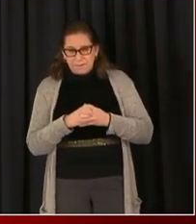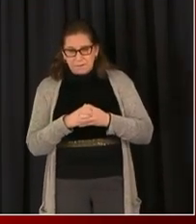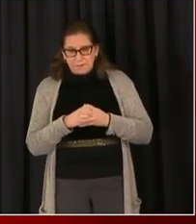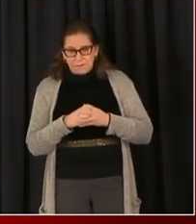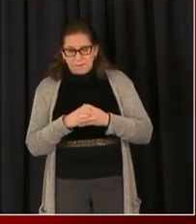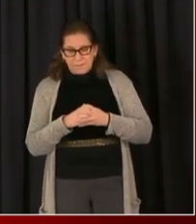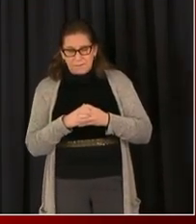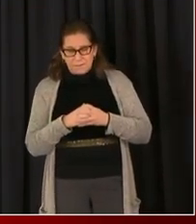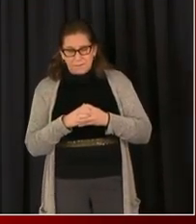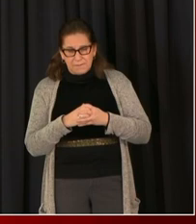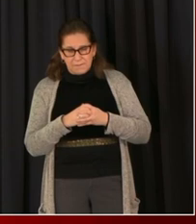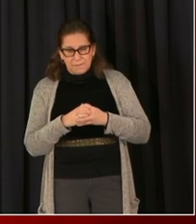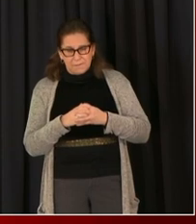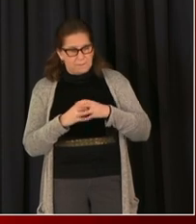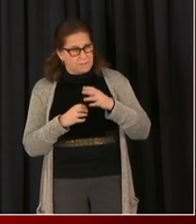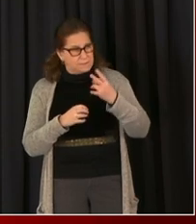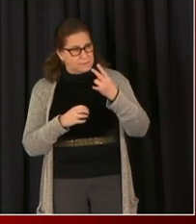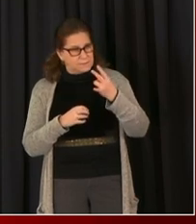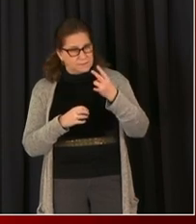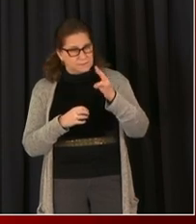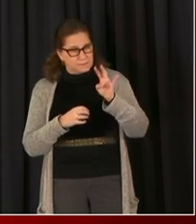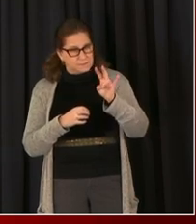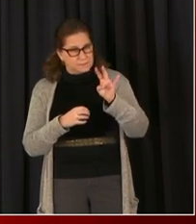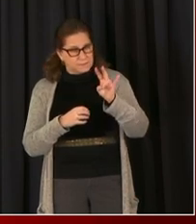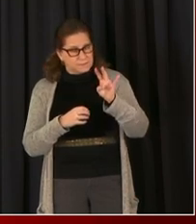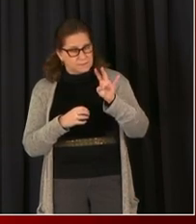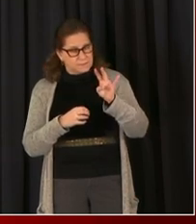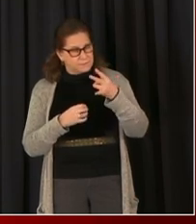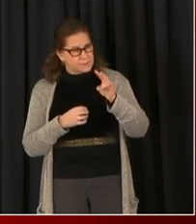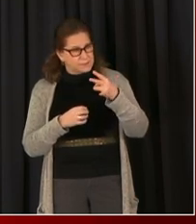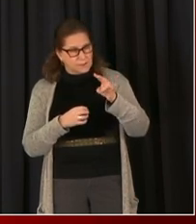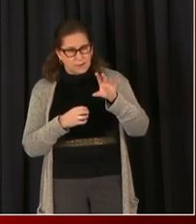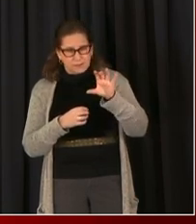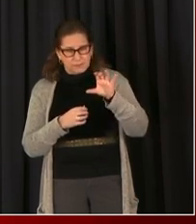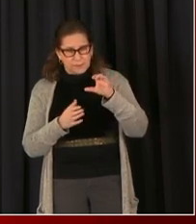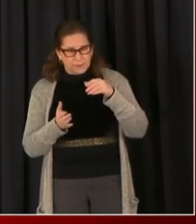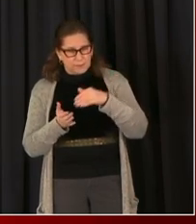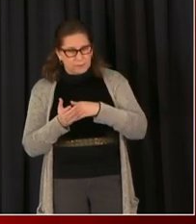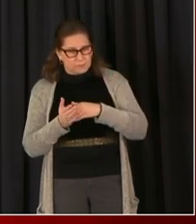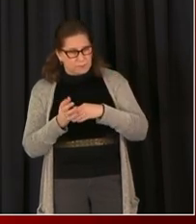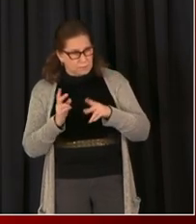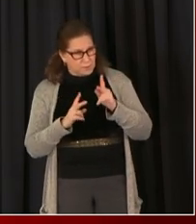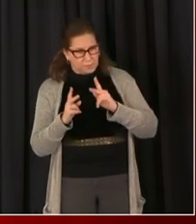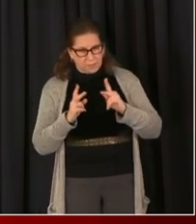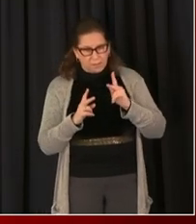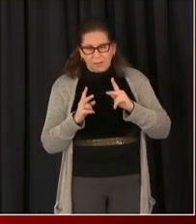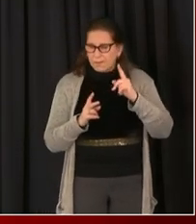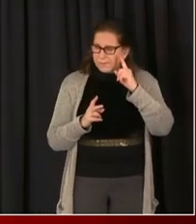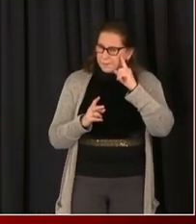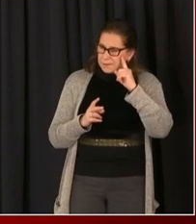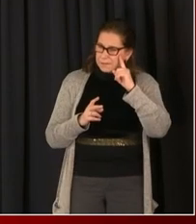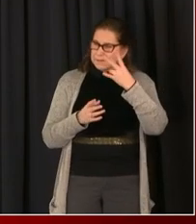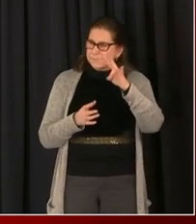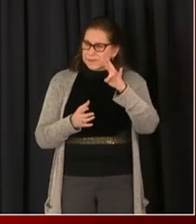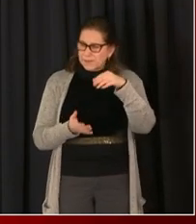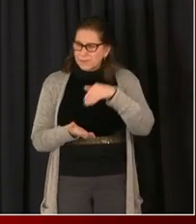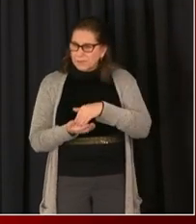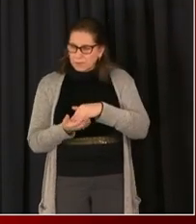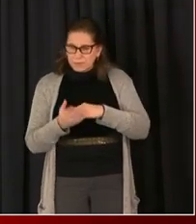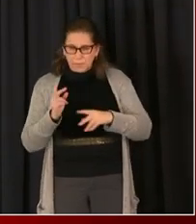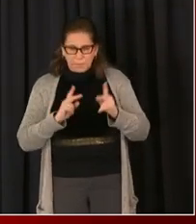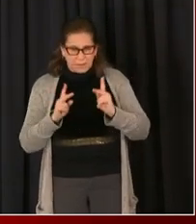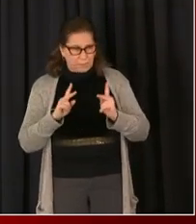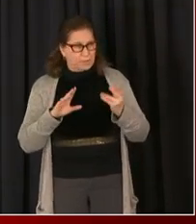health director, and you have tens of thousands of people who have been stricken by this disease, where the